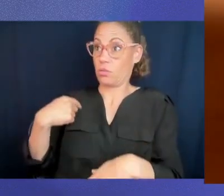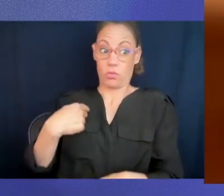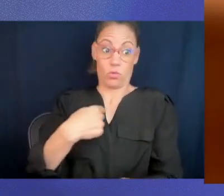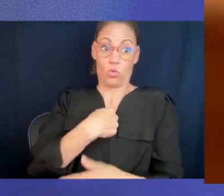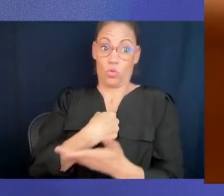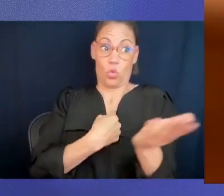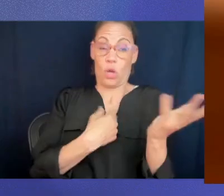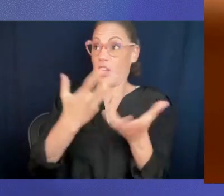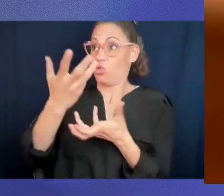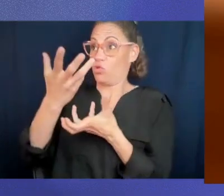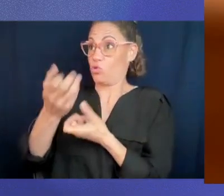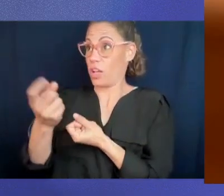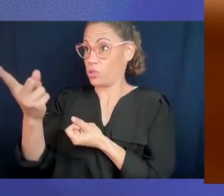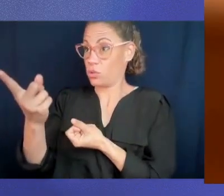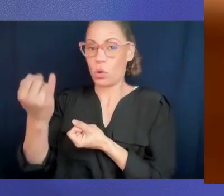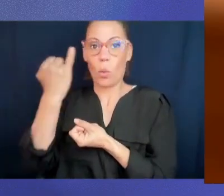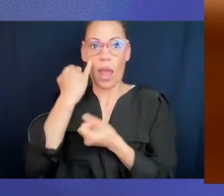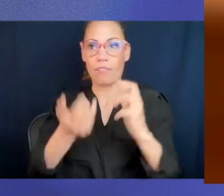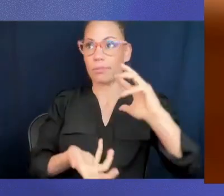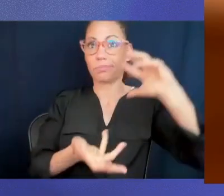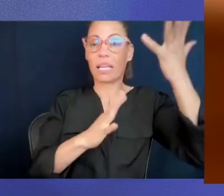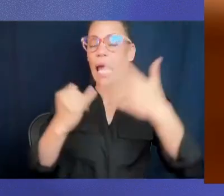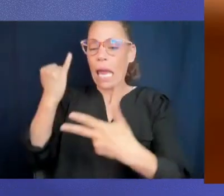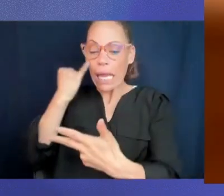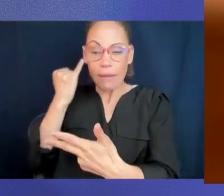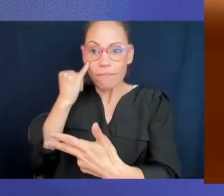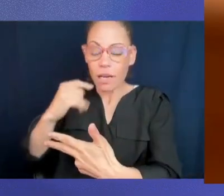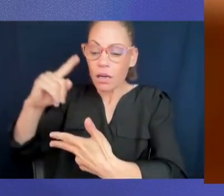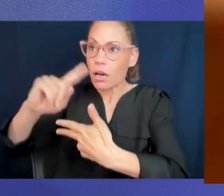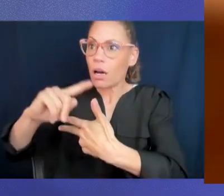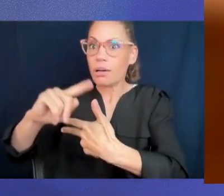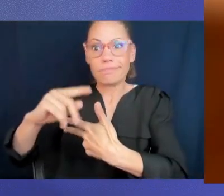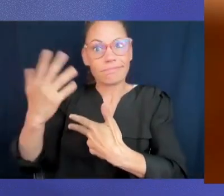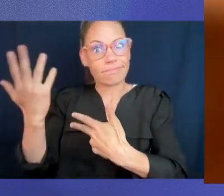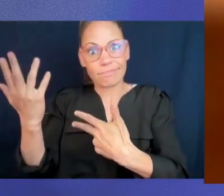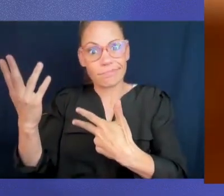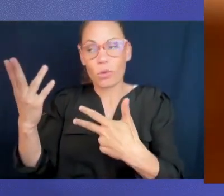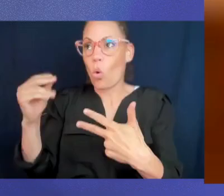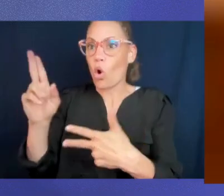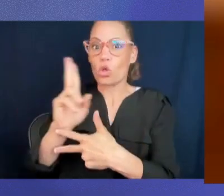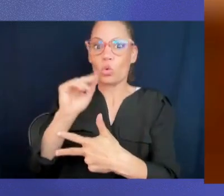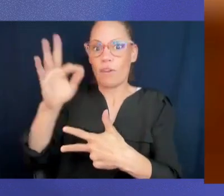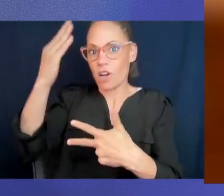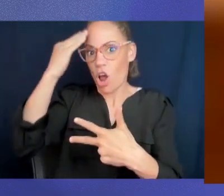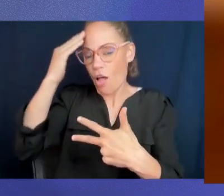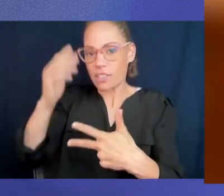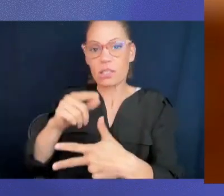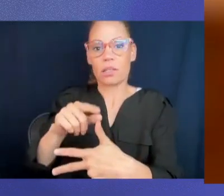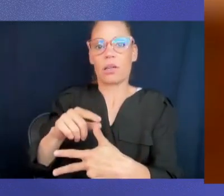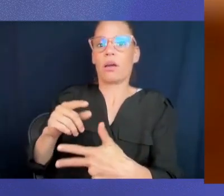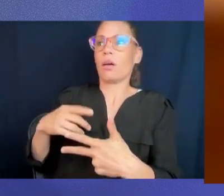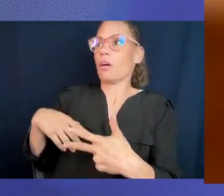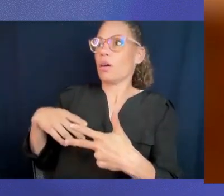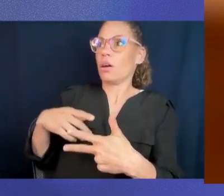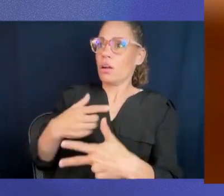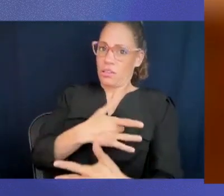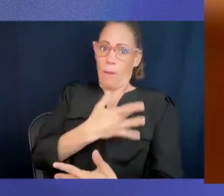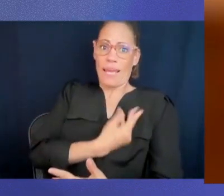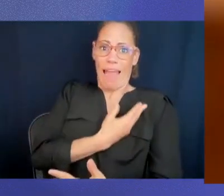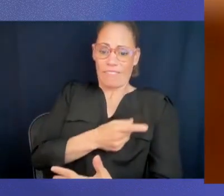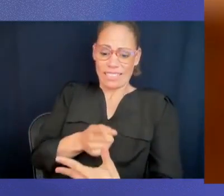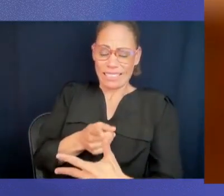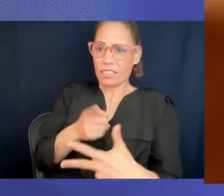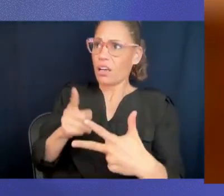go awry, when beneficence or not use of knowledge aren't proper, that you will correct it. You'll